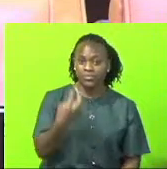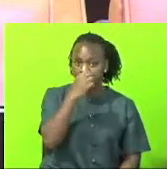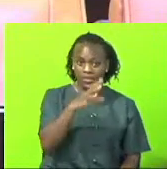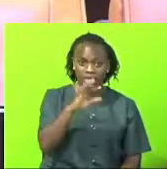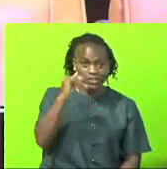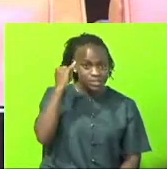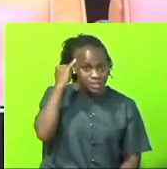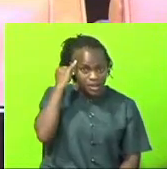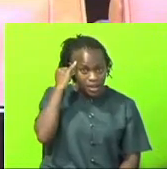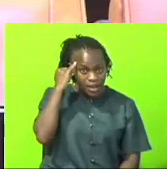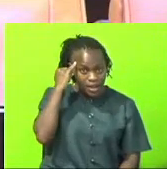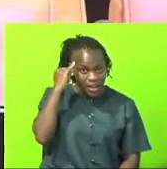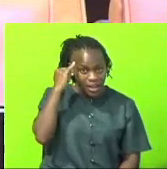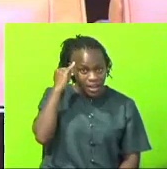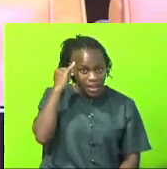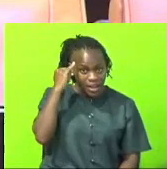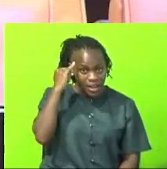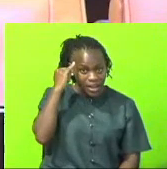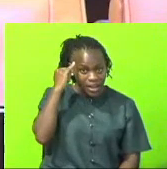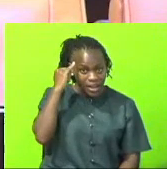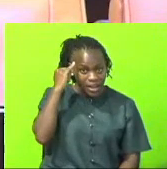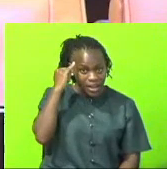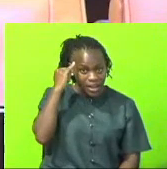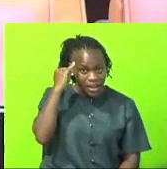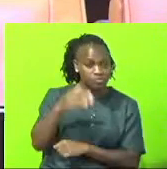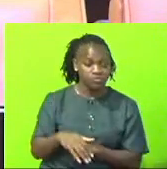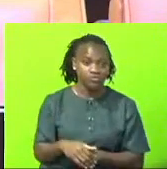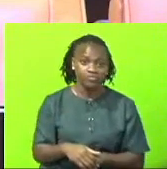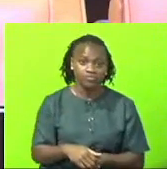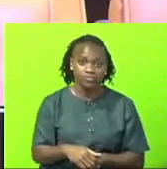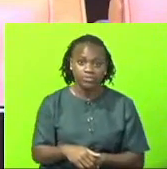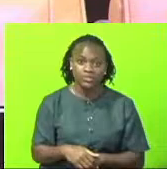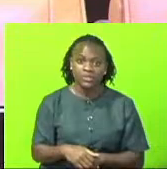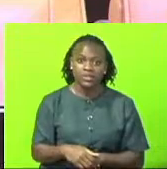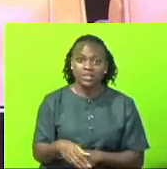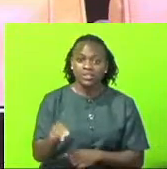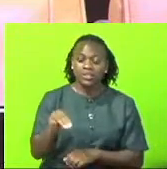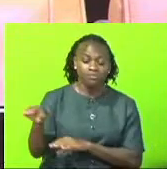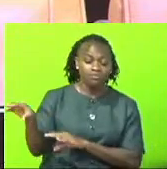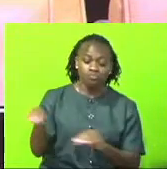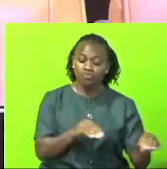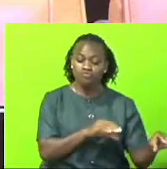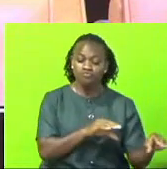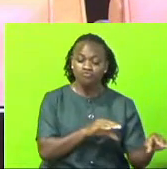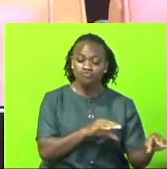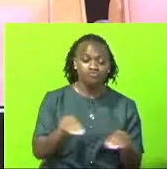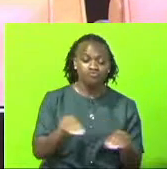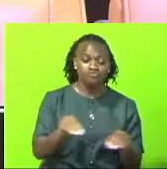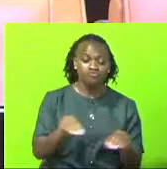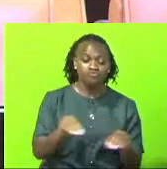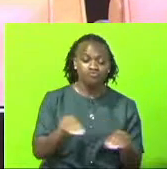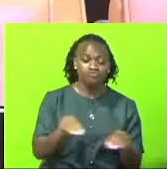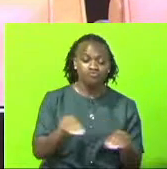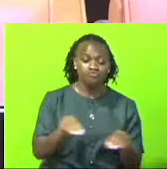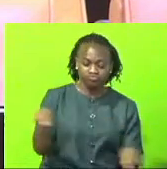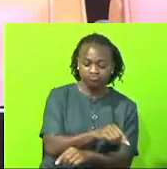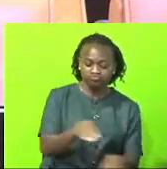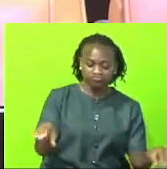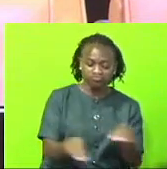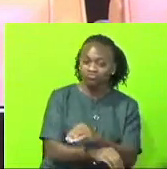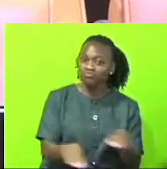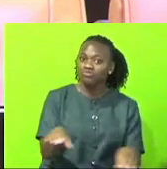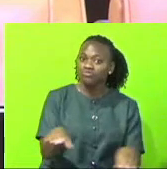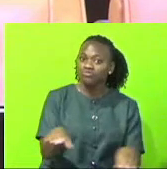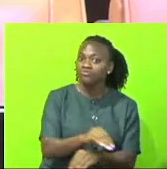futuristic. They have not crossed carpet as the Honorable Wayo Seni did during the time that he was in